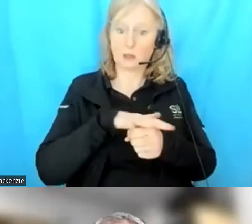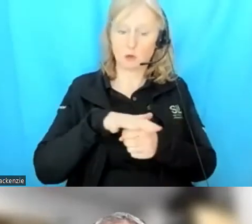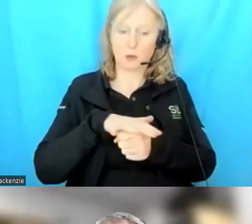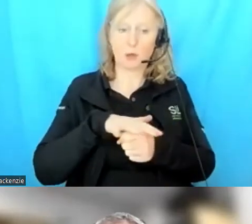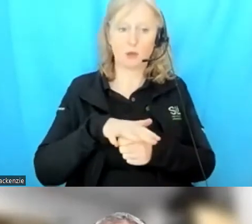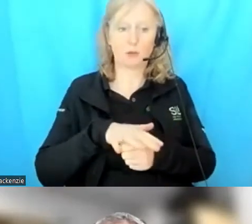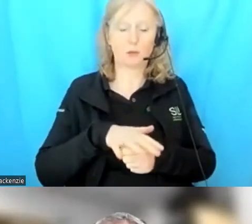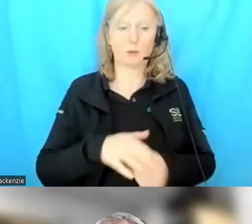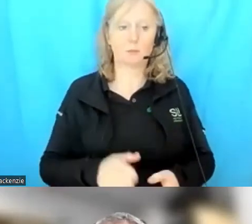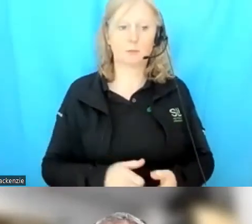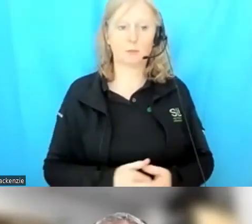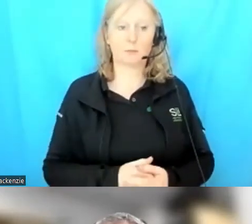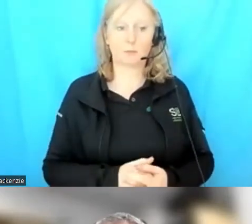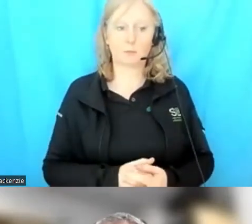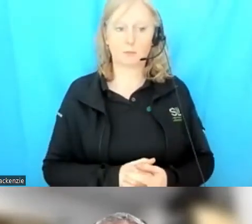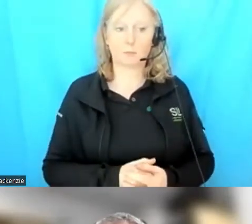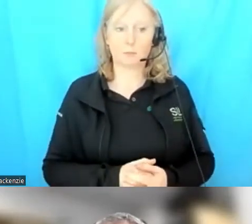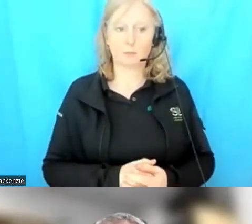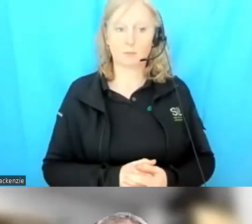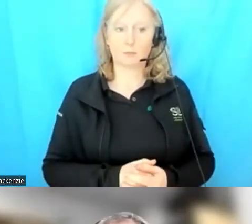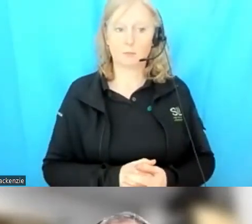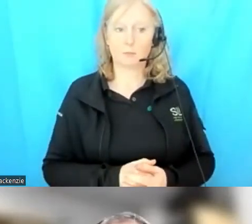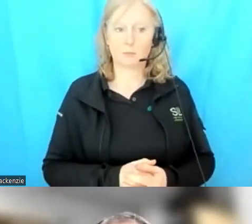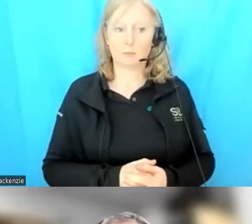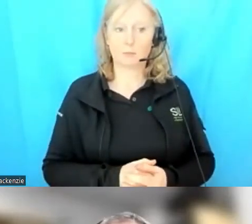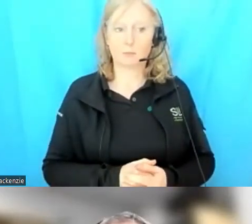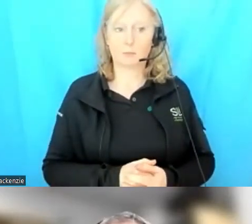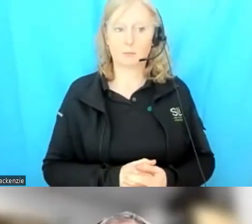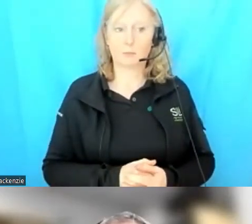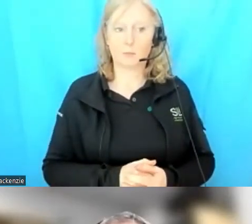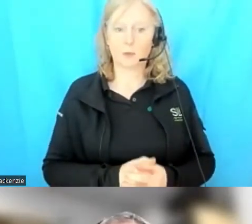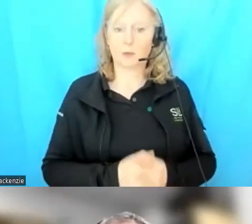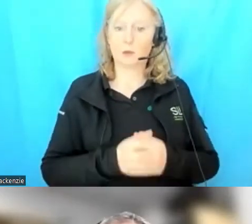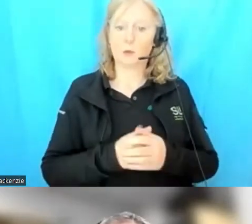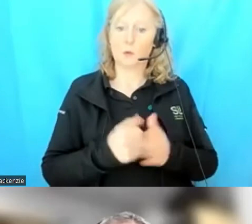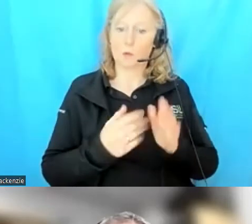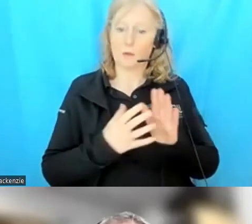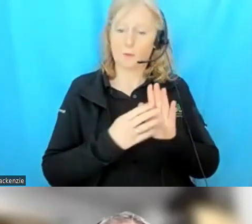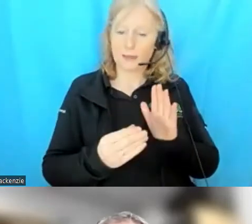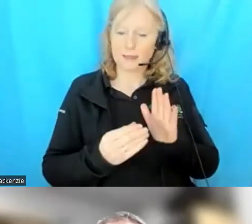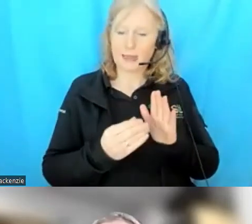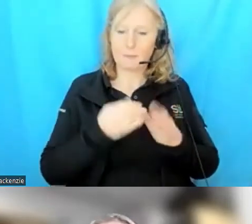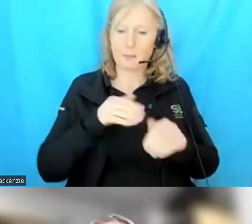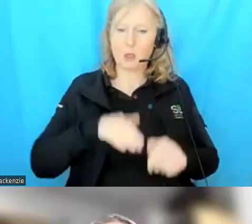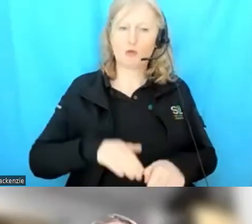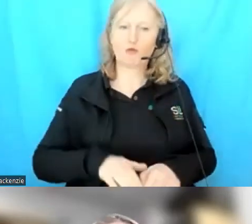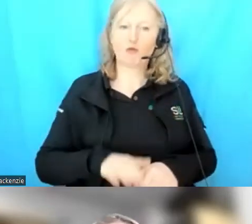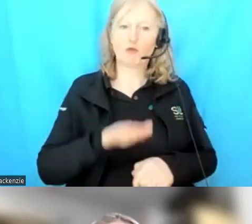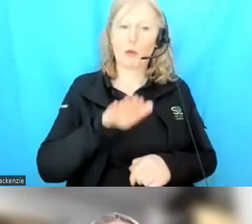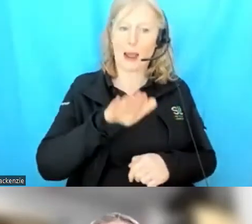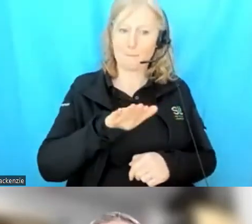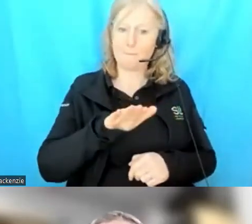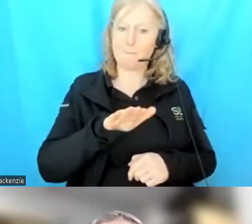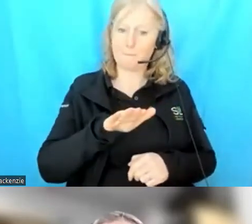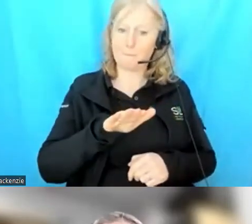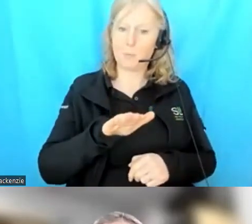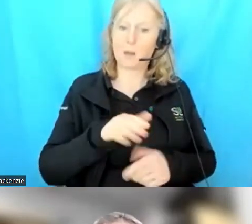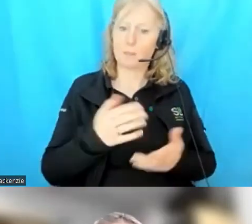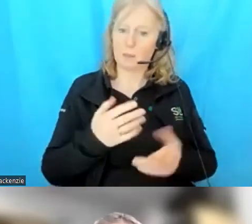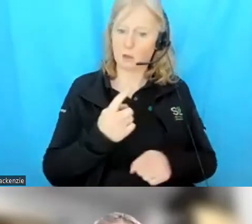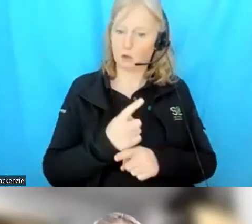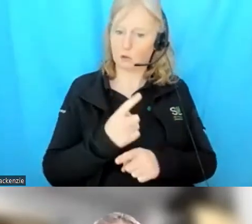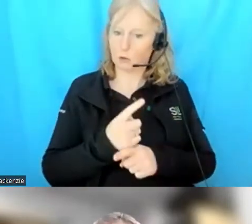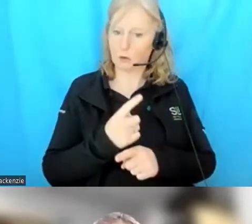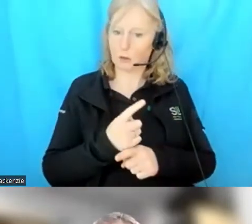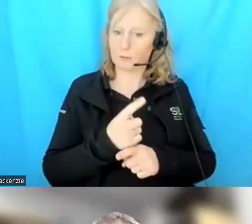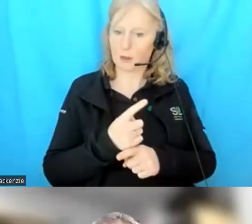So, for example, deploying a ramp has been mentioned a couple of times by different people, not just